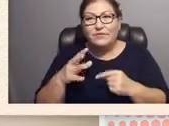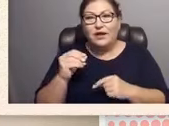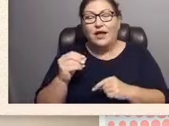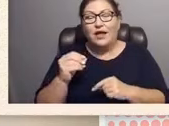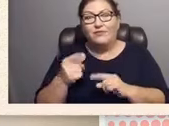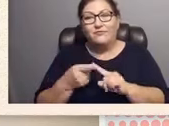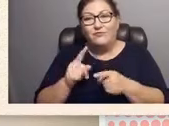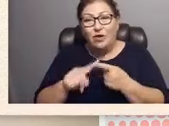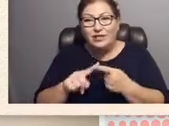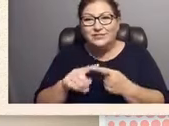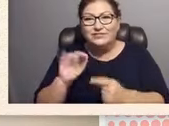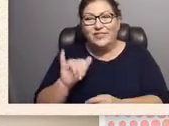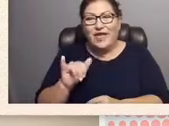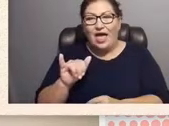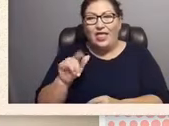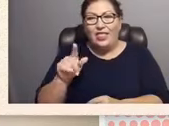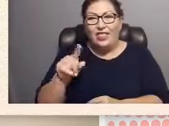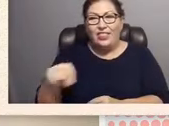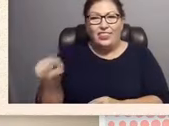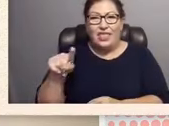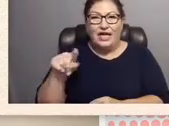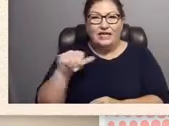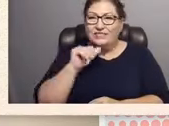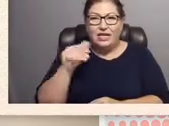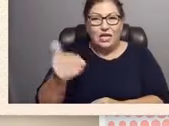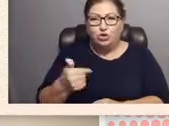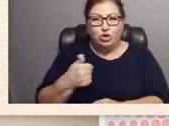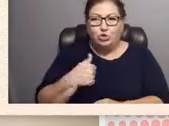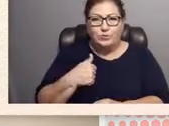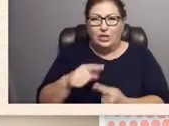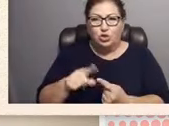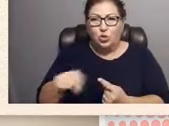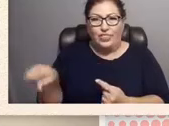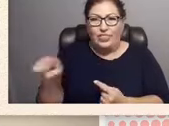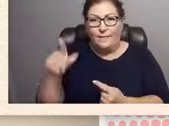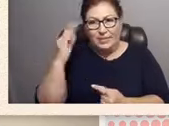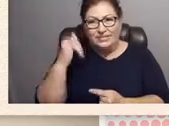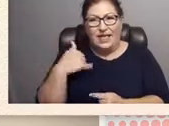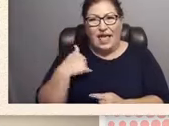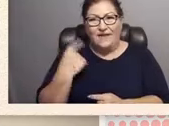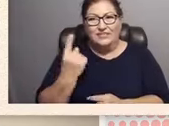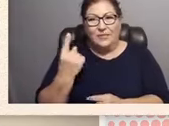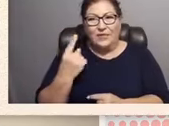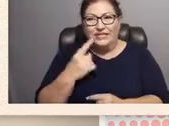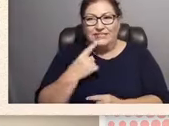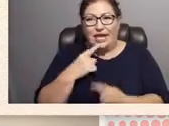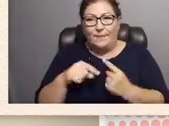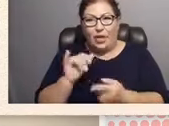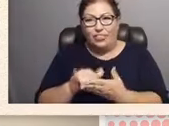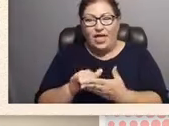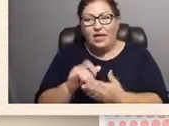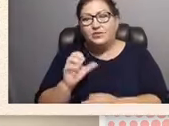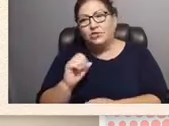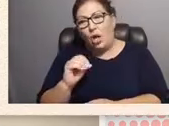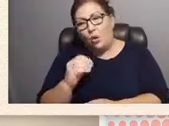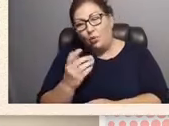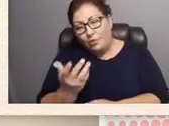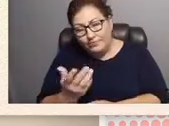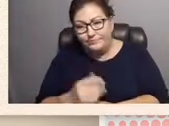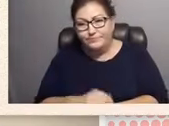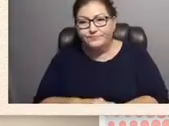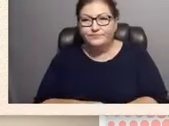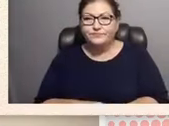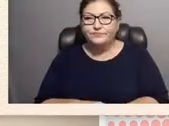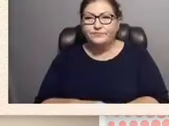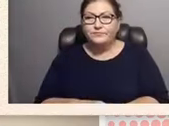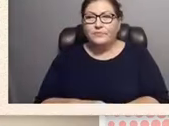just didn't introduce me to was because they had something to say about that. So um, I don't think